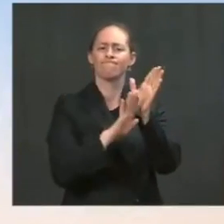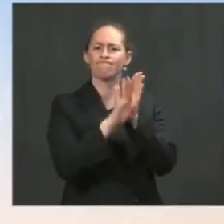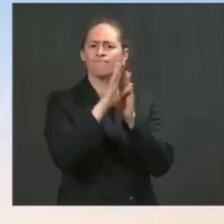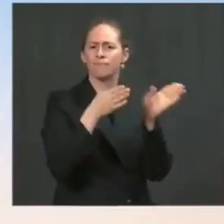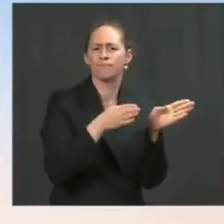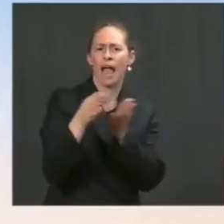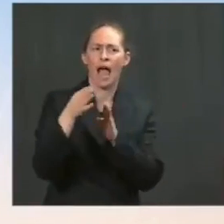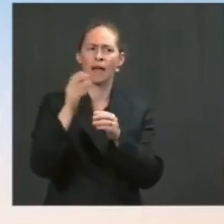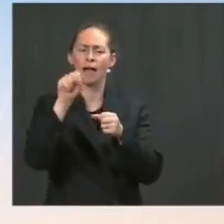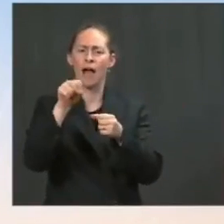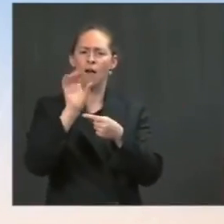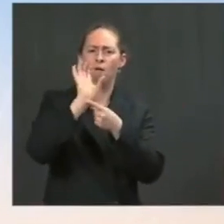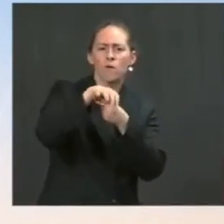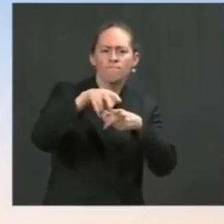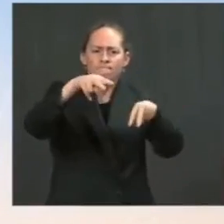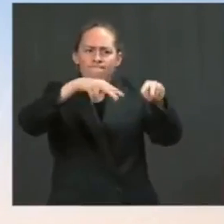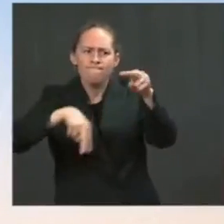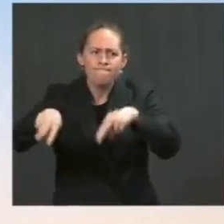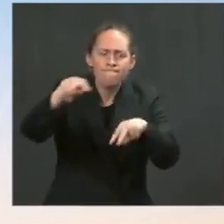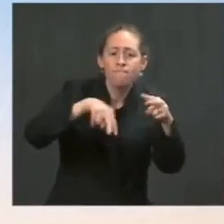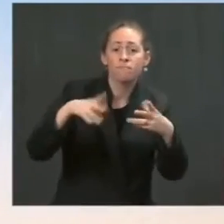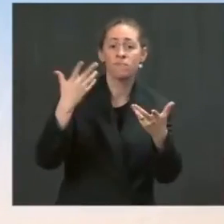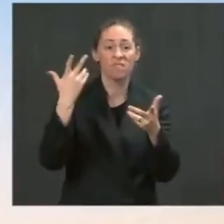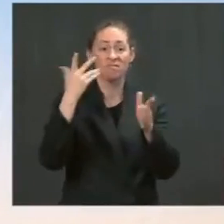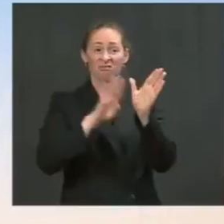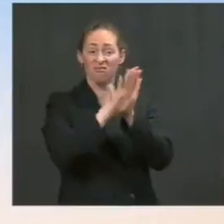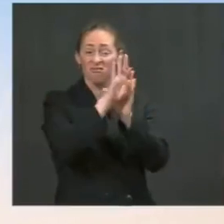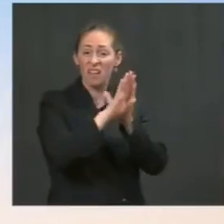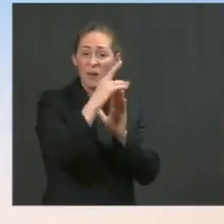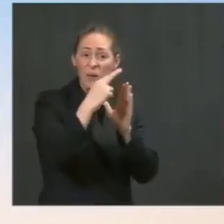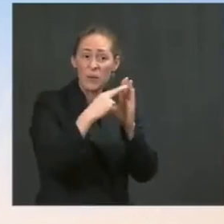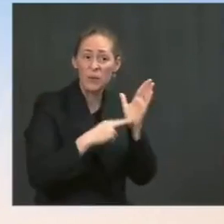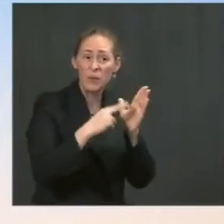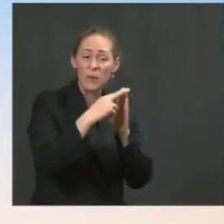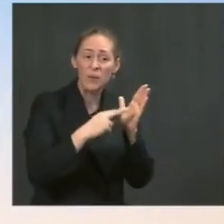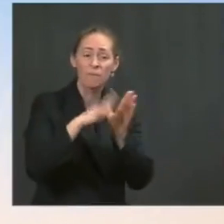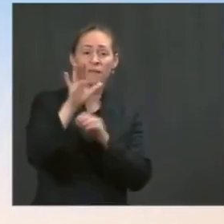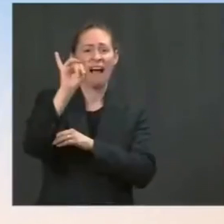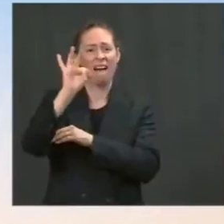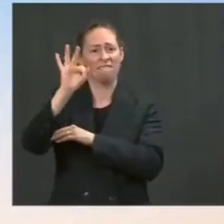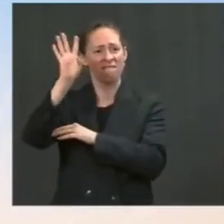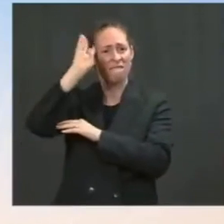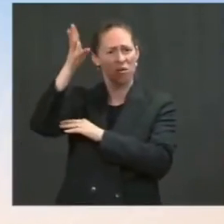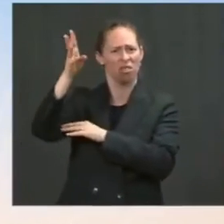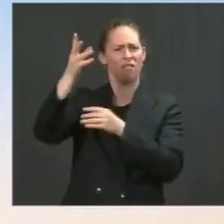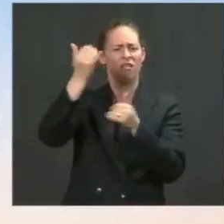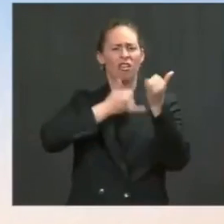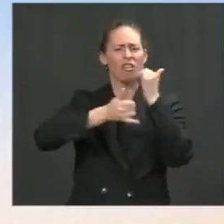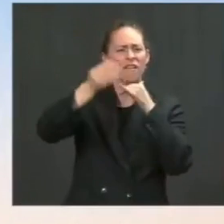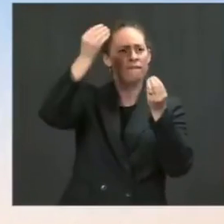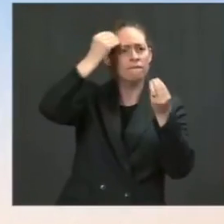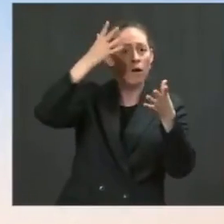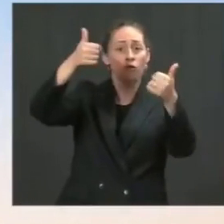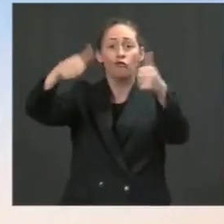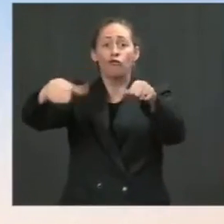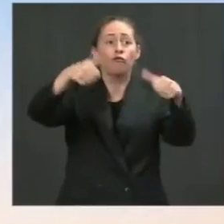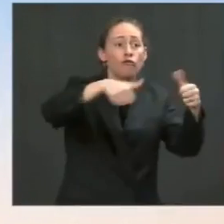provide transparency about rules. You shouldn't be banned from one platform and not others if you are for